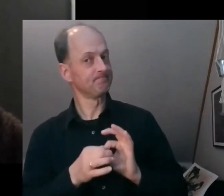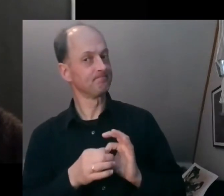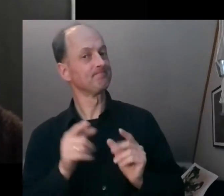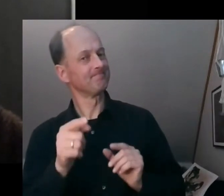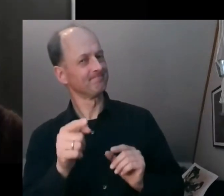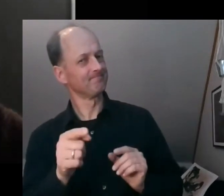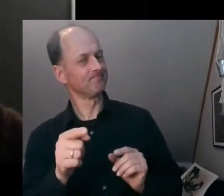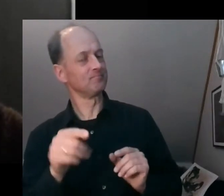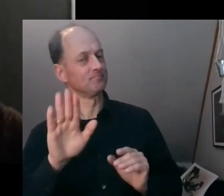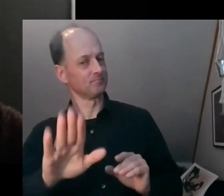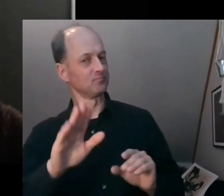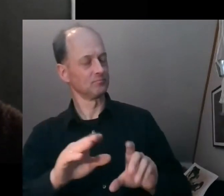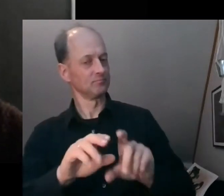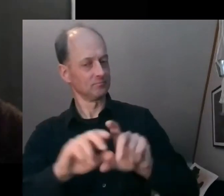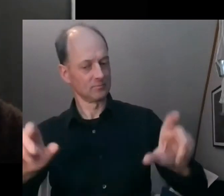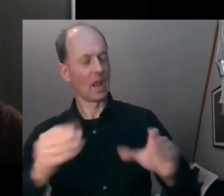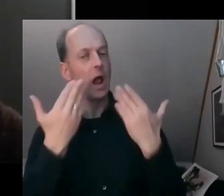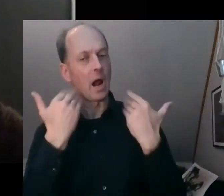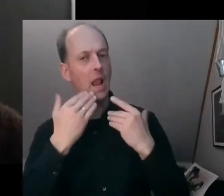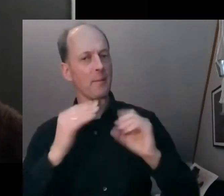monetary trends.